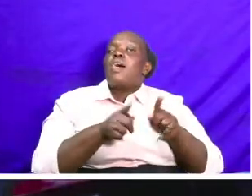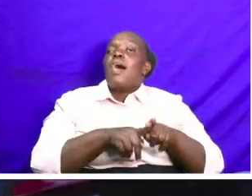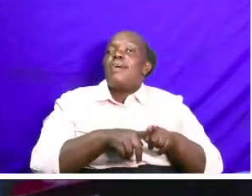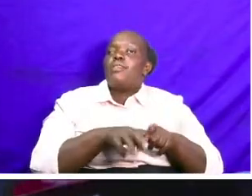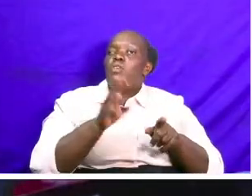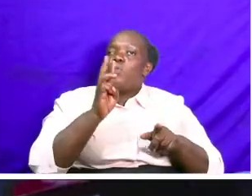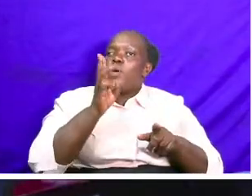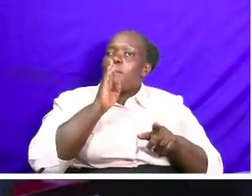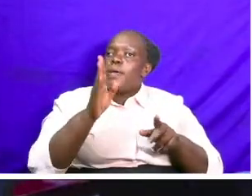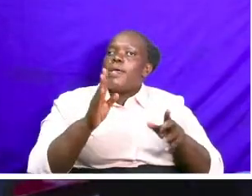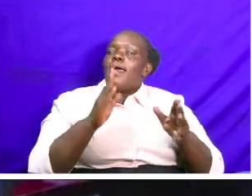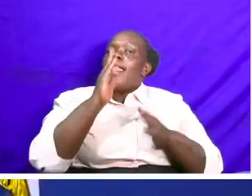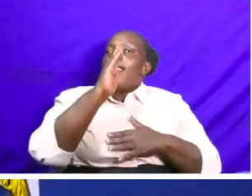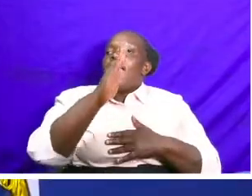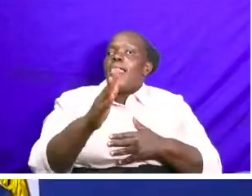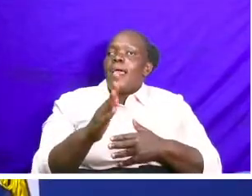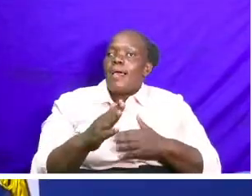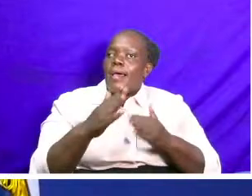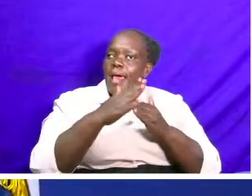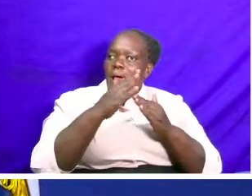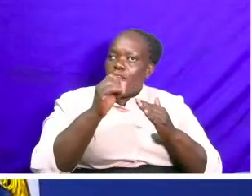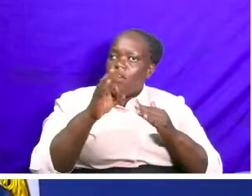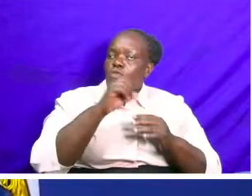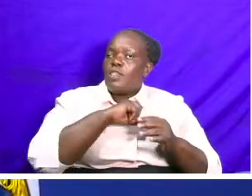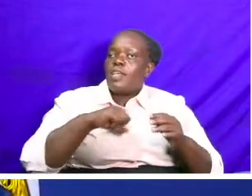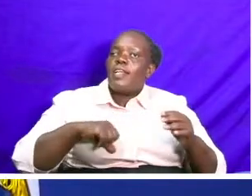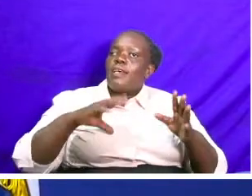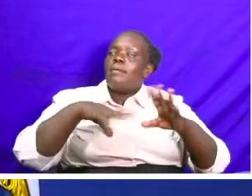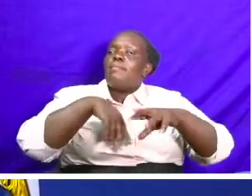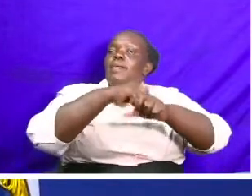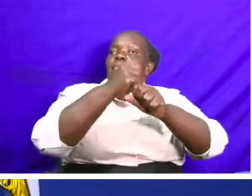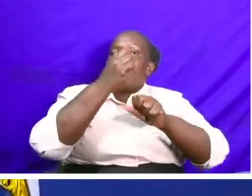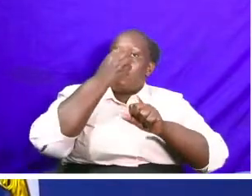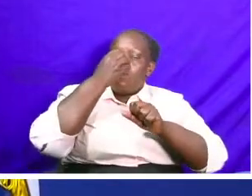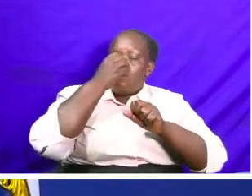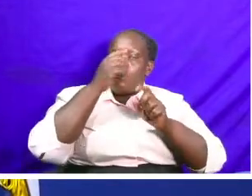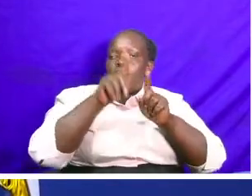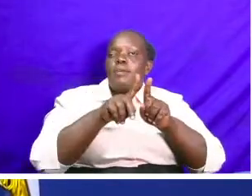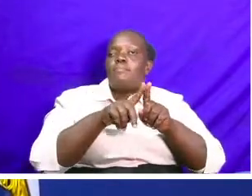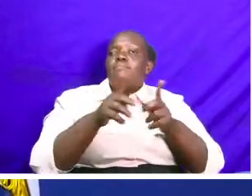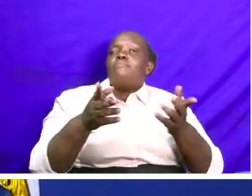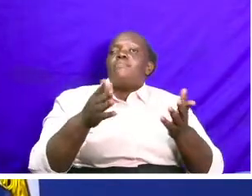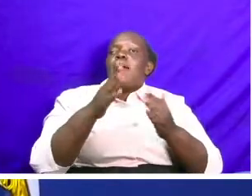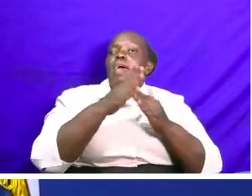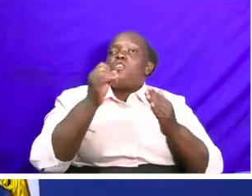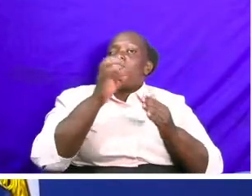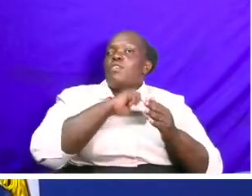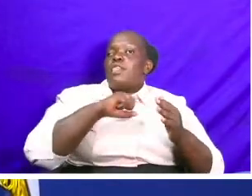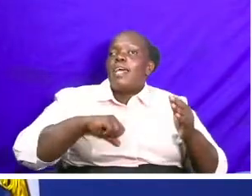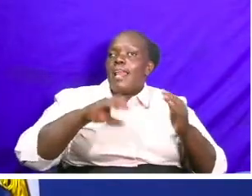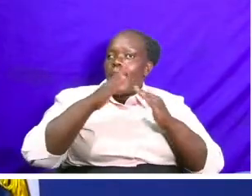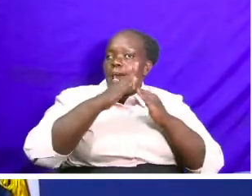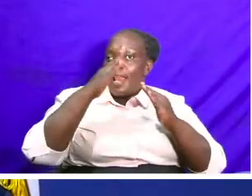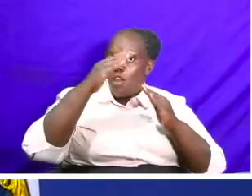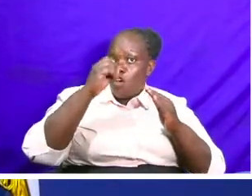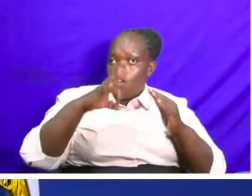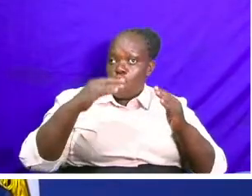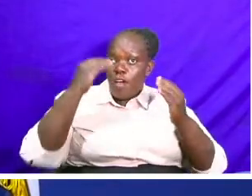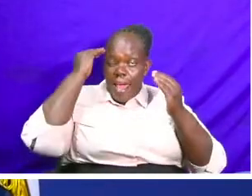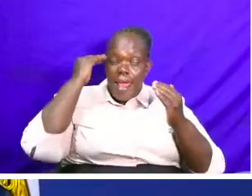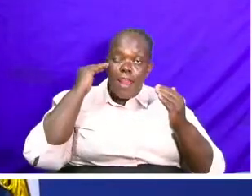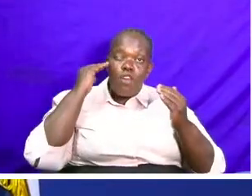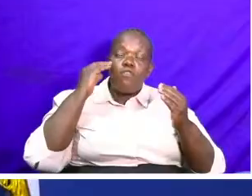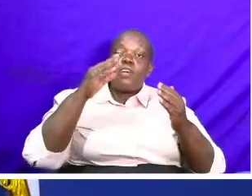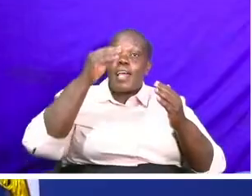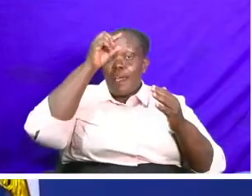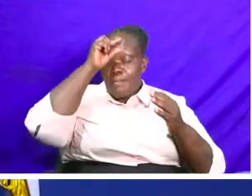be directed by the head of state, His Excellency President William Ruto, the head of state and head of government. This demonstrates a timely, fair,